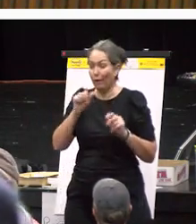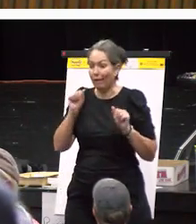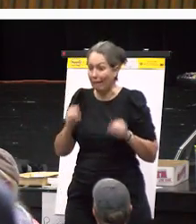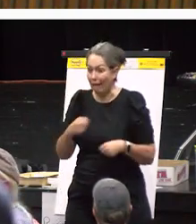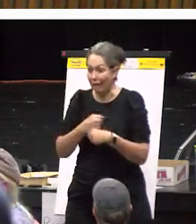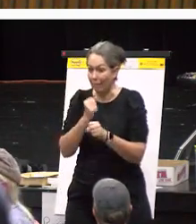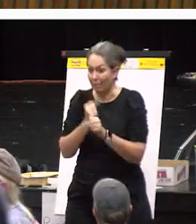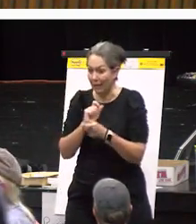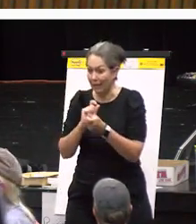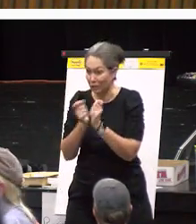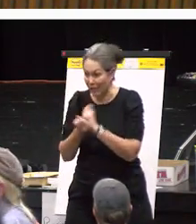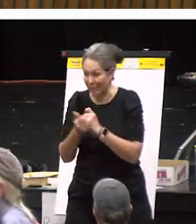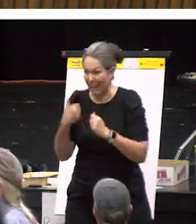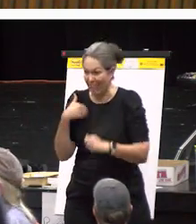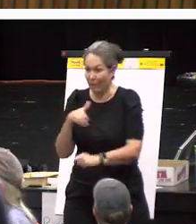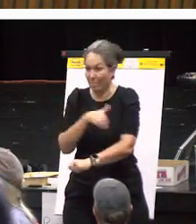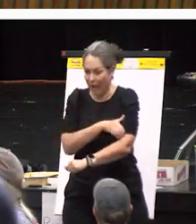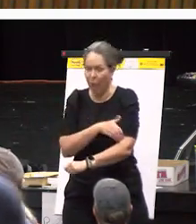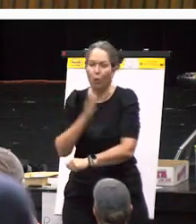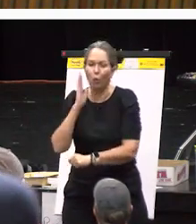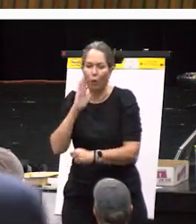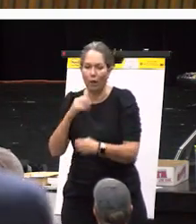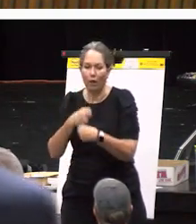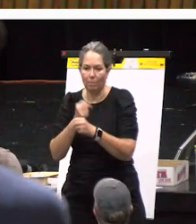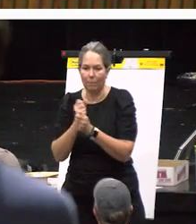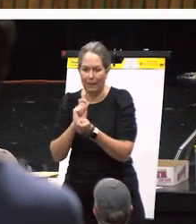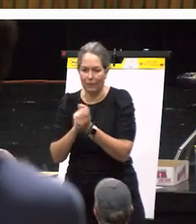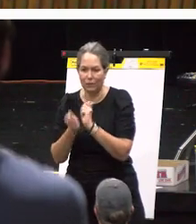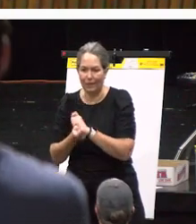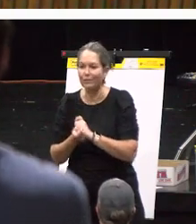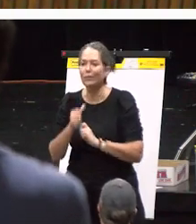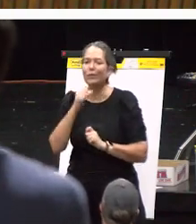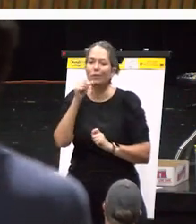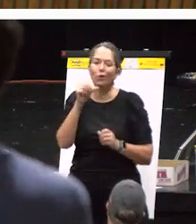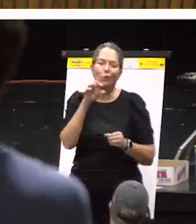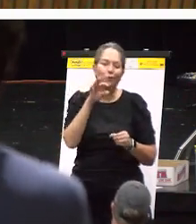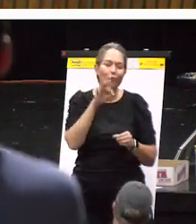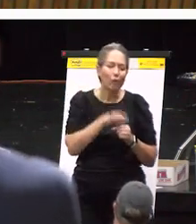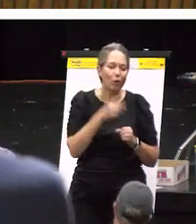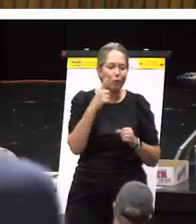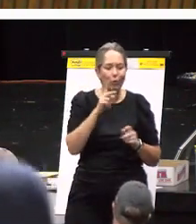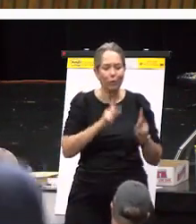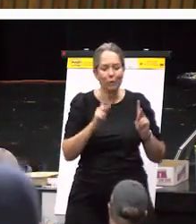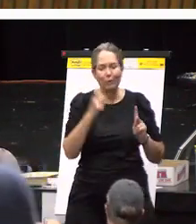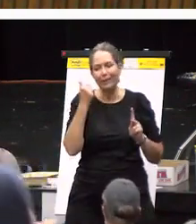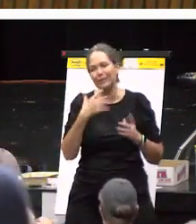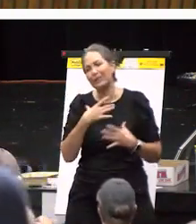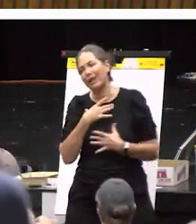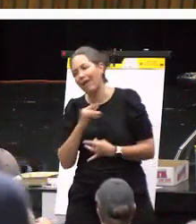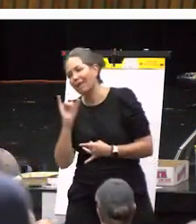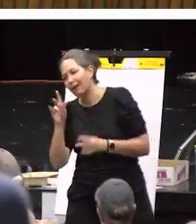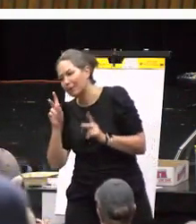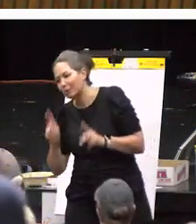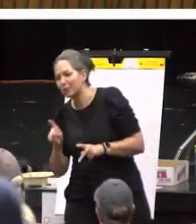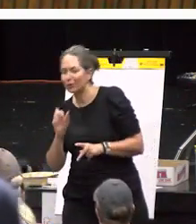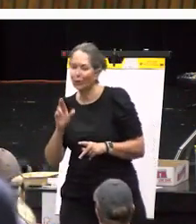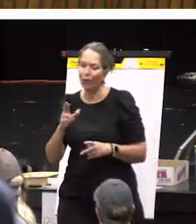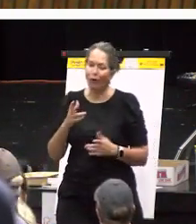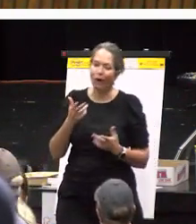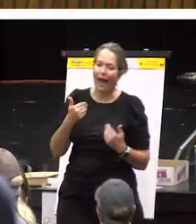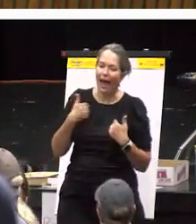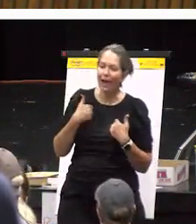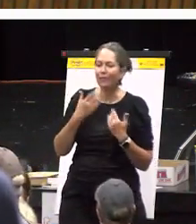are doing. We cannot just vote for people just because they share our values or because we like them. We need to know, what